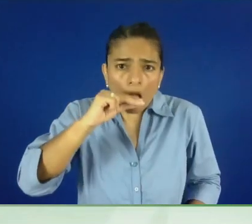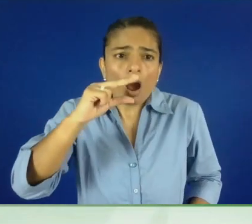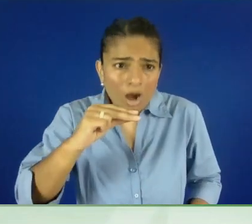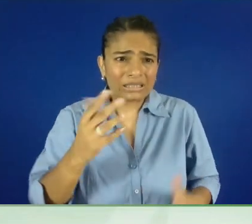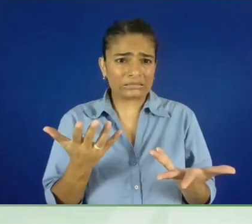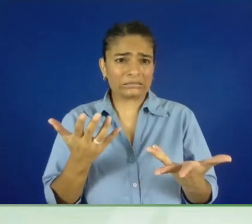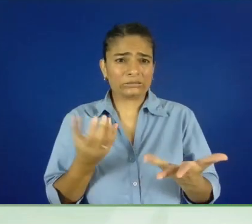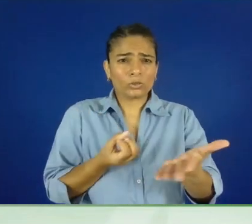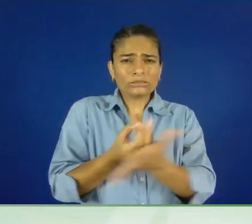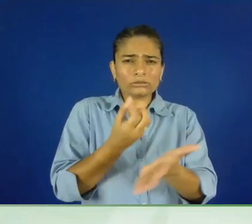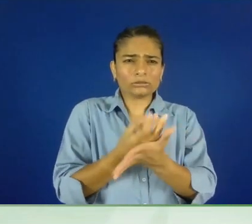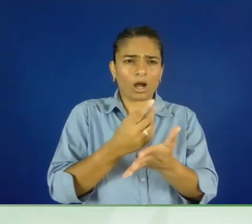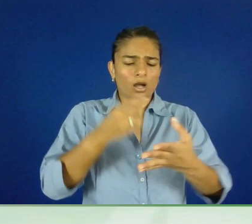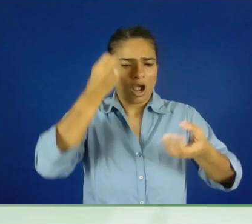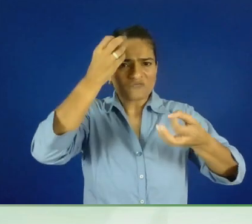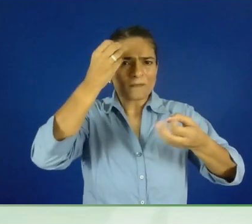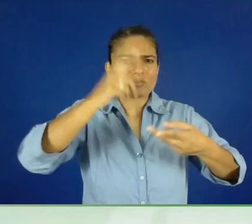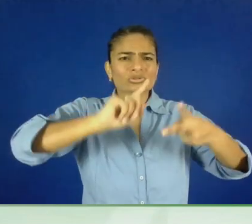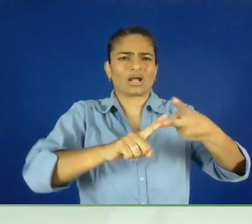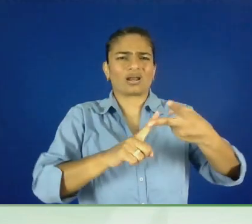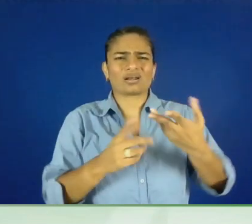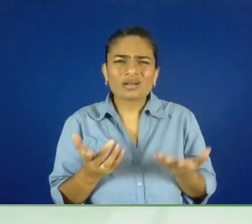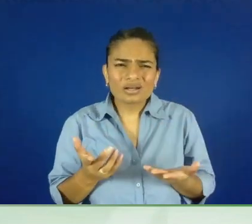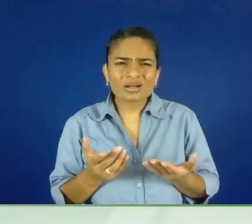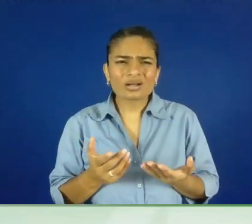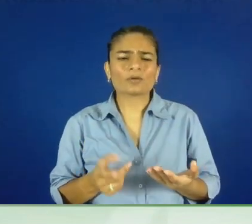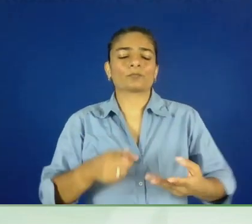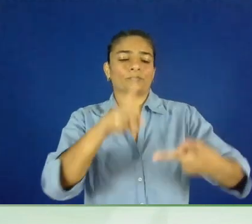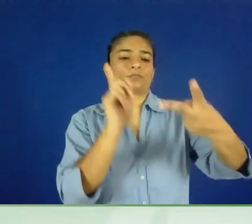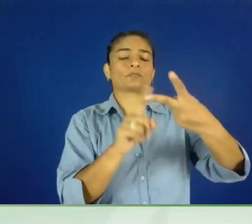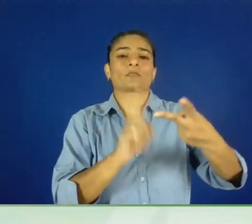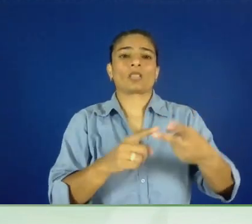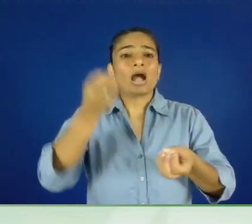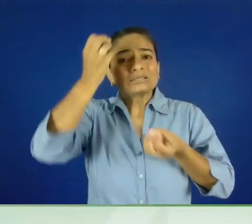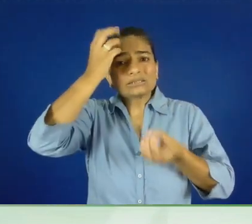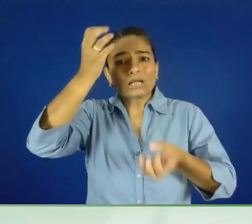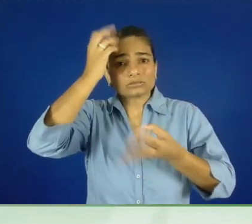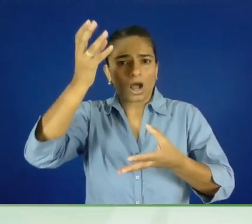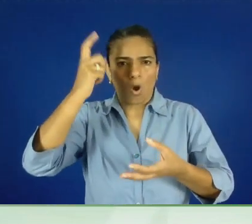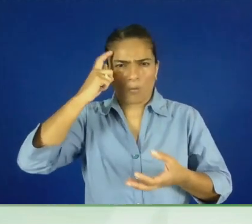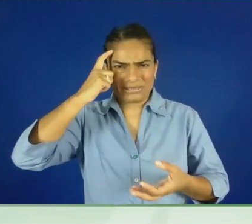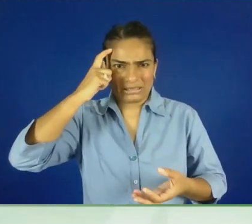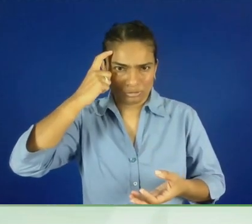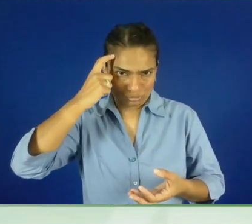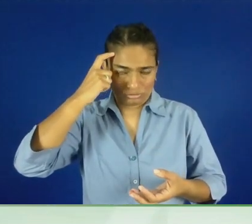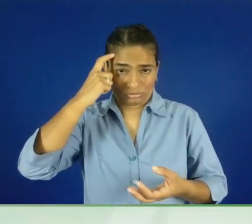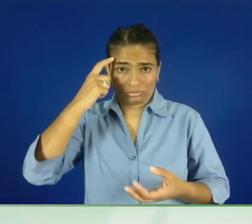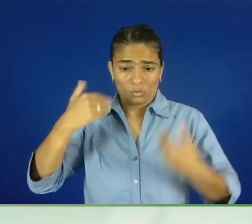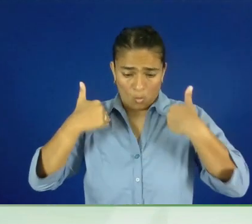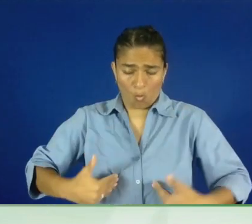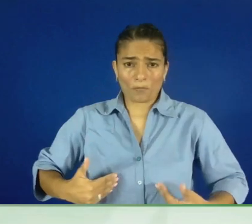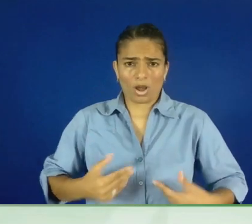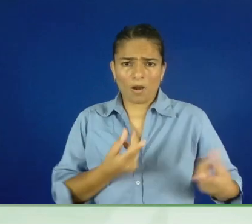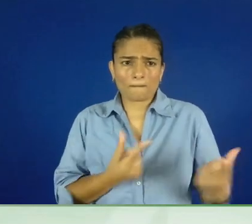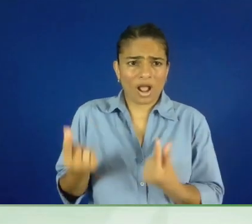data obsession, data does not change human behavior. I know we think it do, but it don't. And so what we find